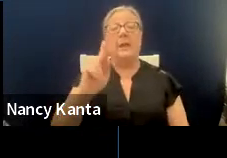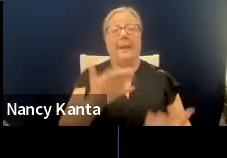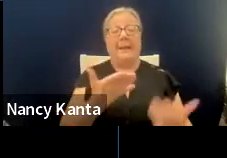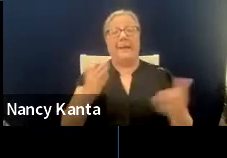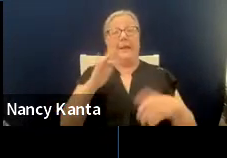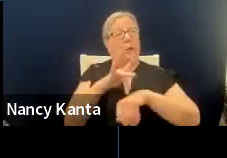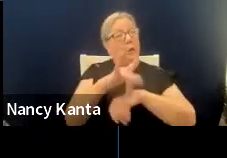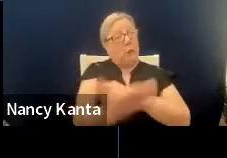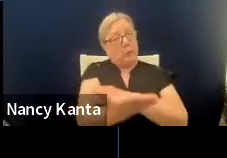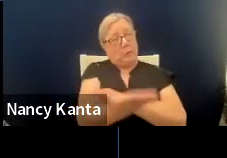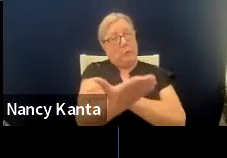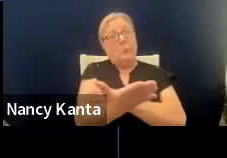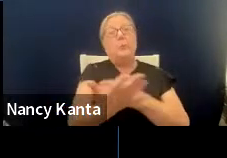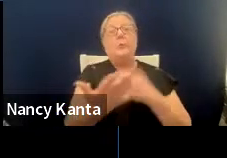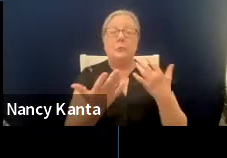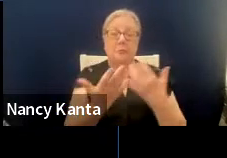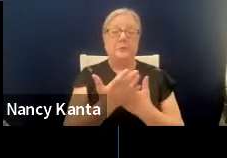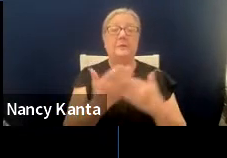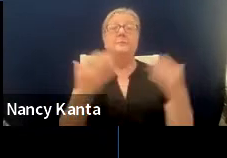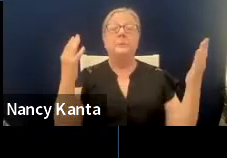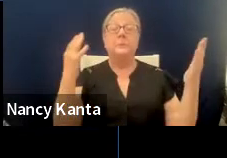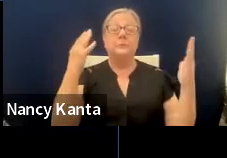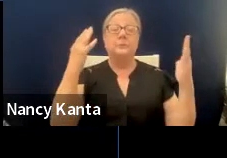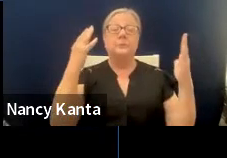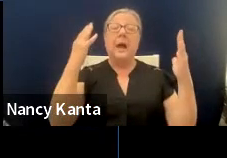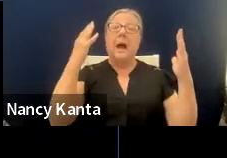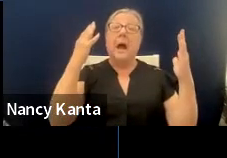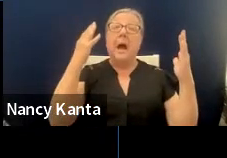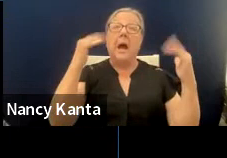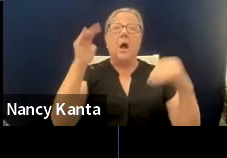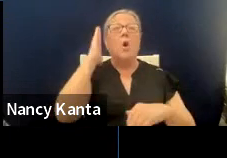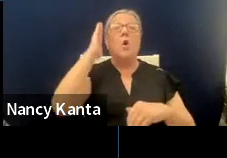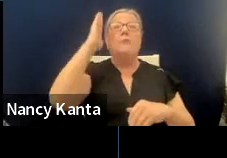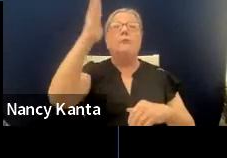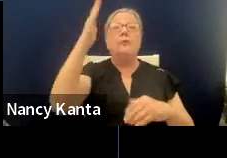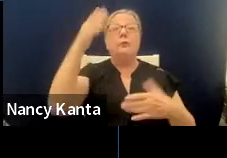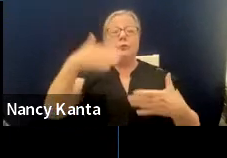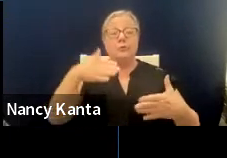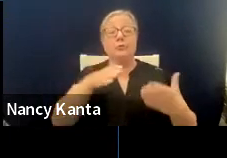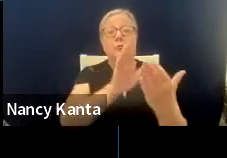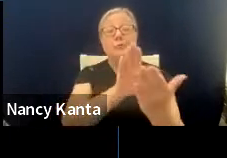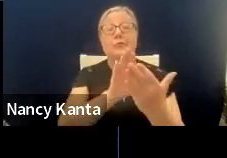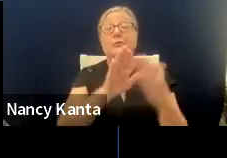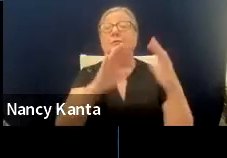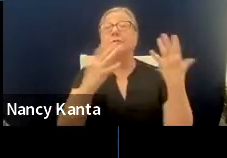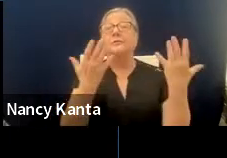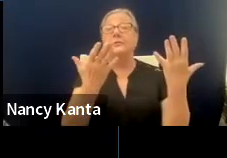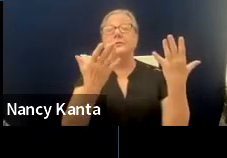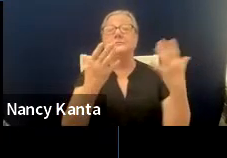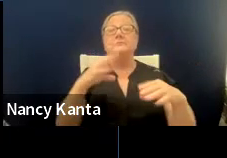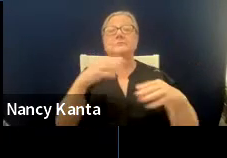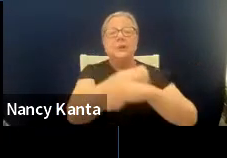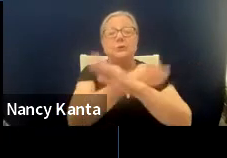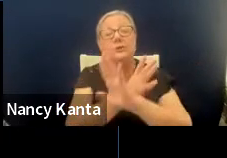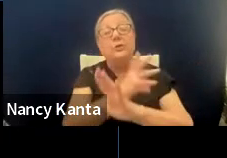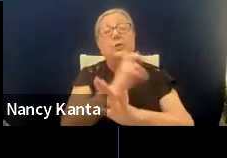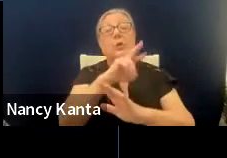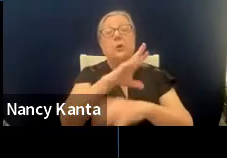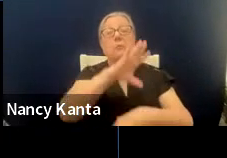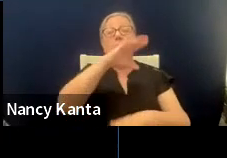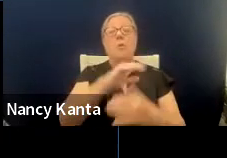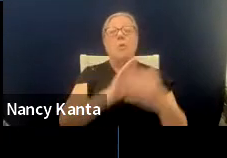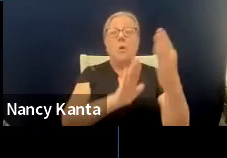We hope to attend in a live setting and an in-person setting in the coming months, and we'll make sure we get